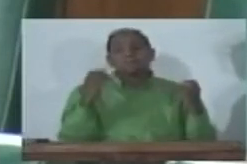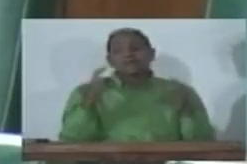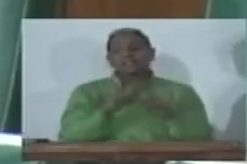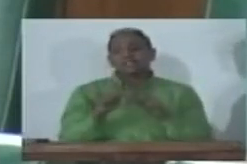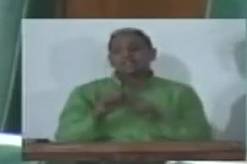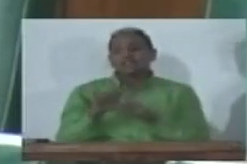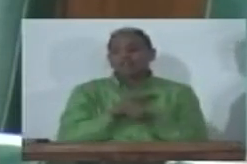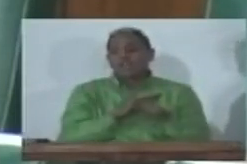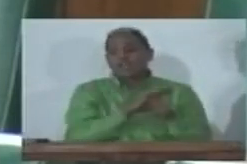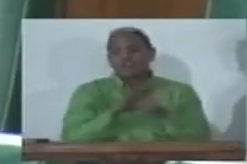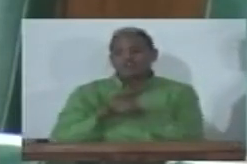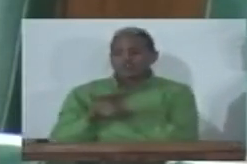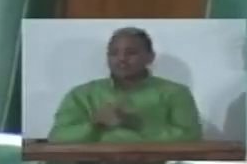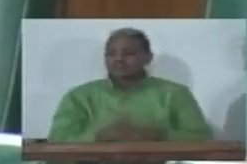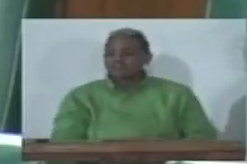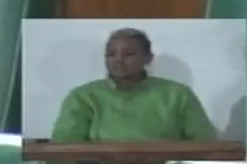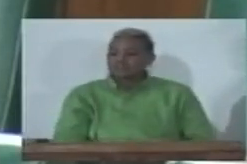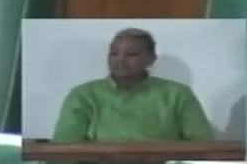areas.